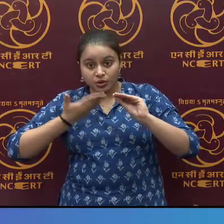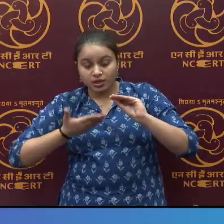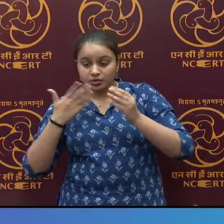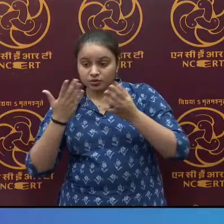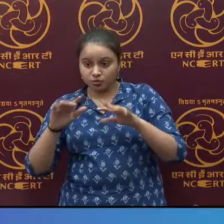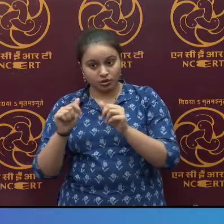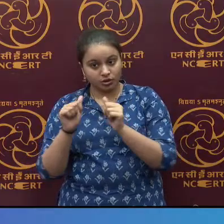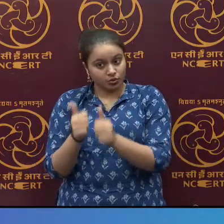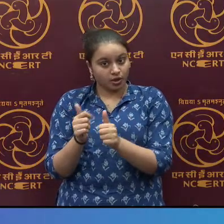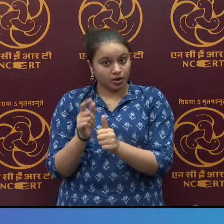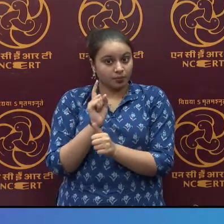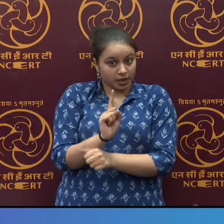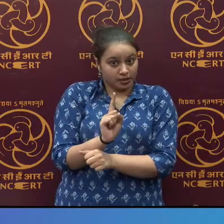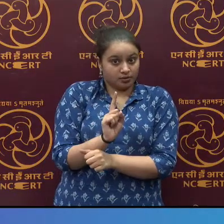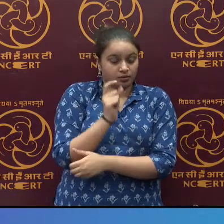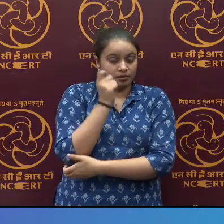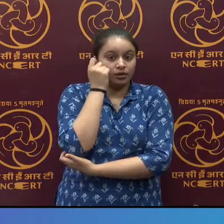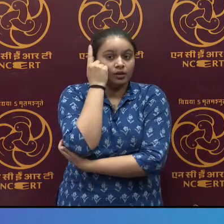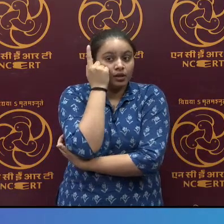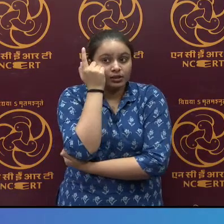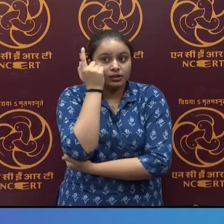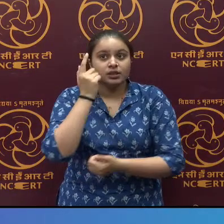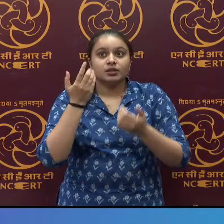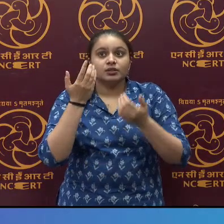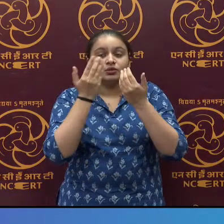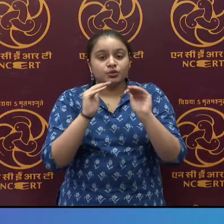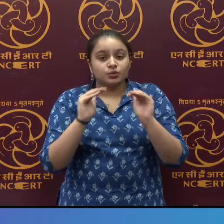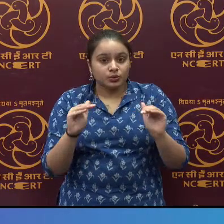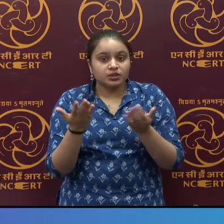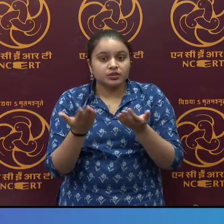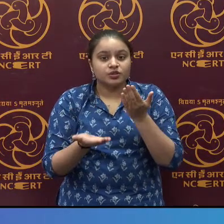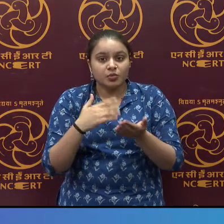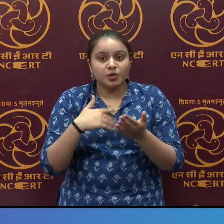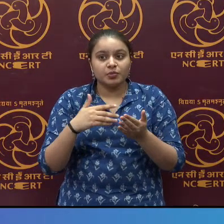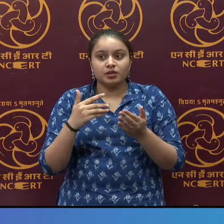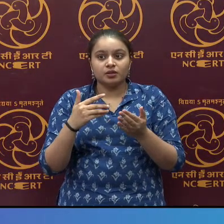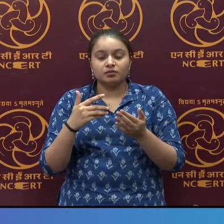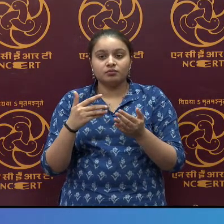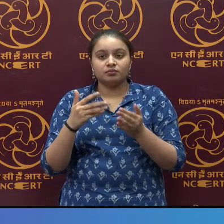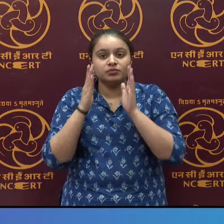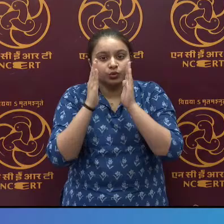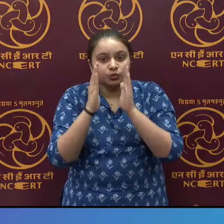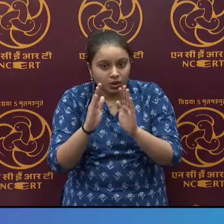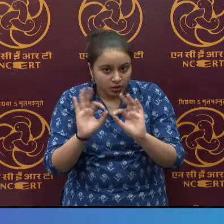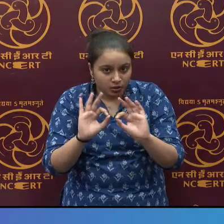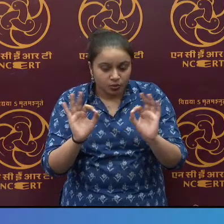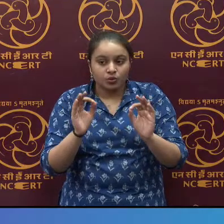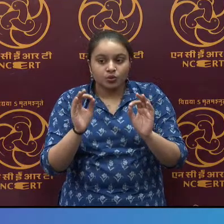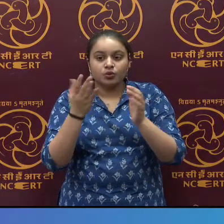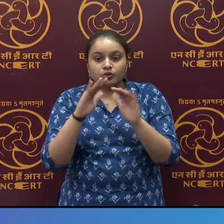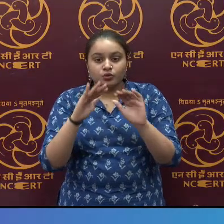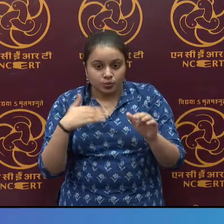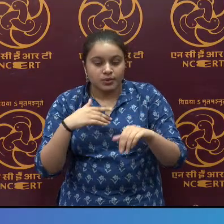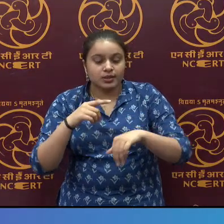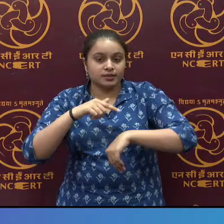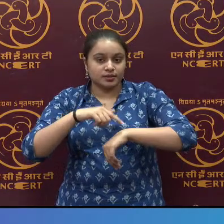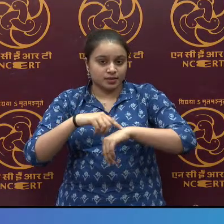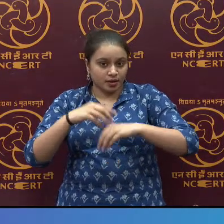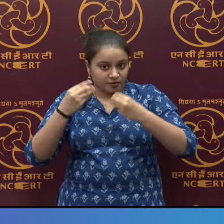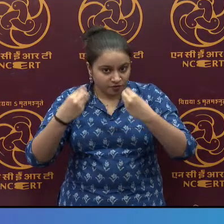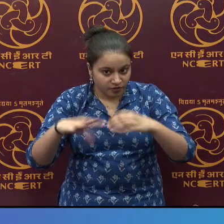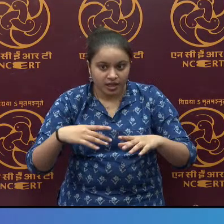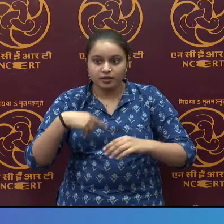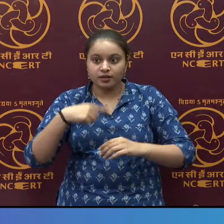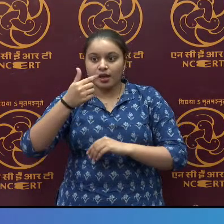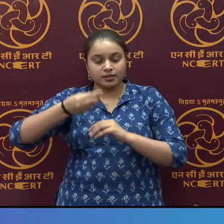understand, the teacher might not pay attention, you might not pay attention, you might end up wasting time, it is